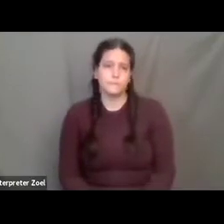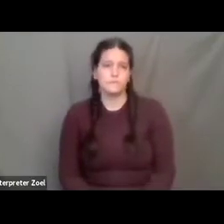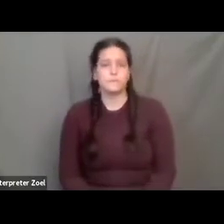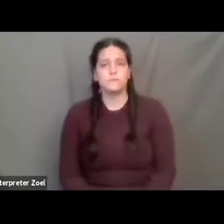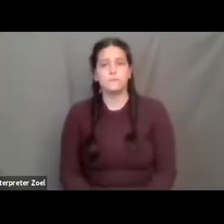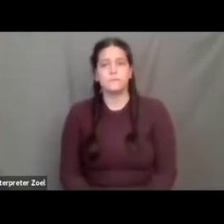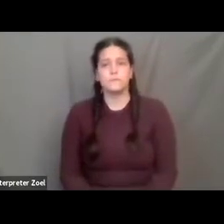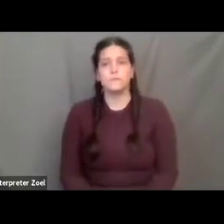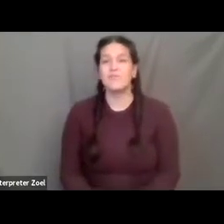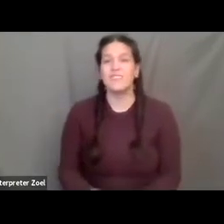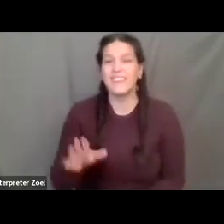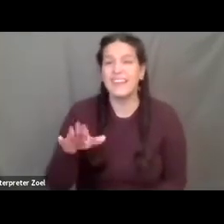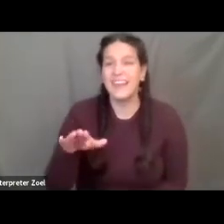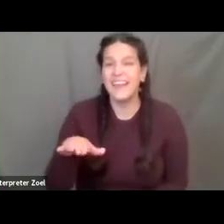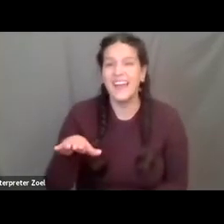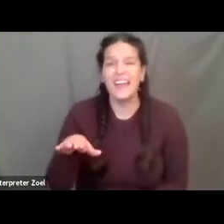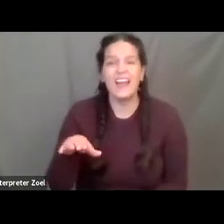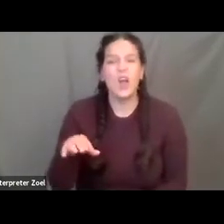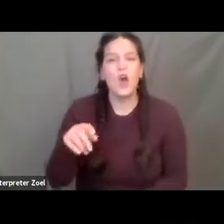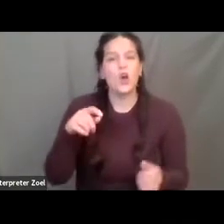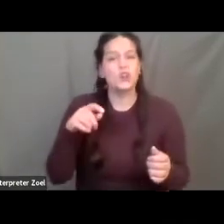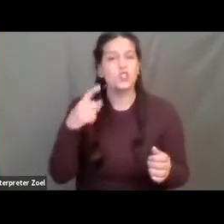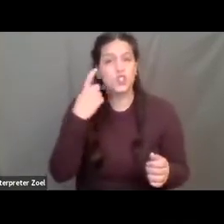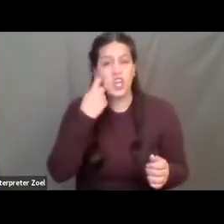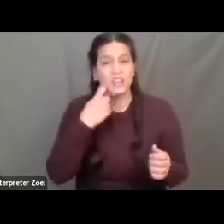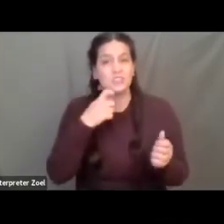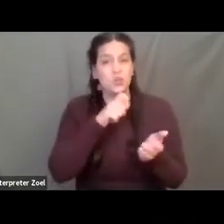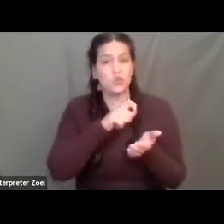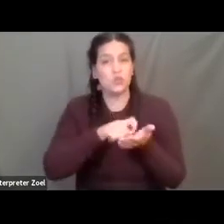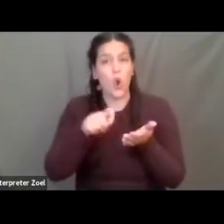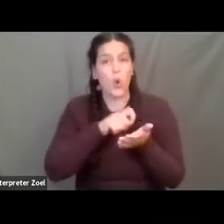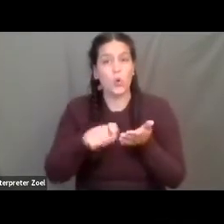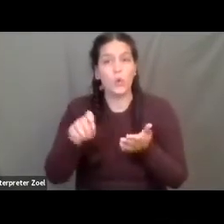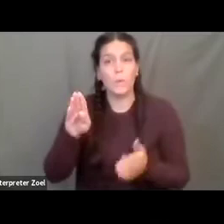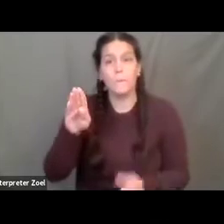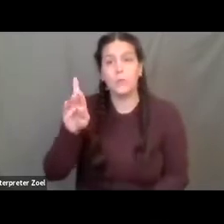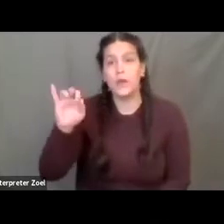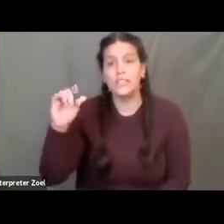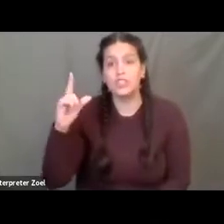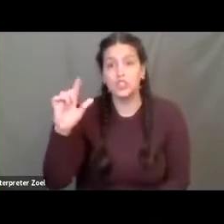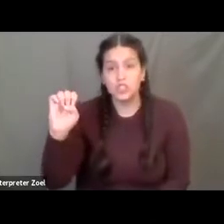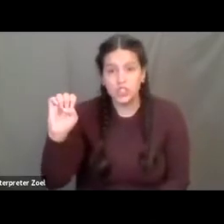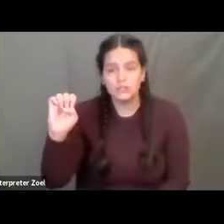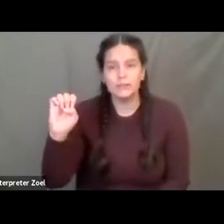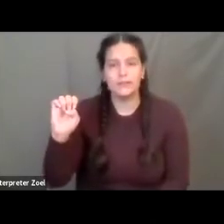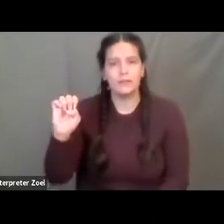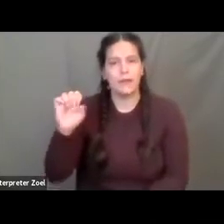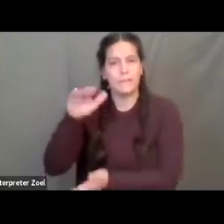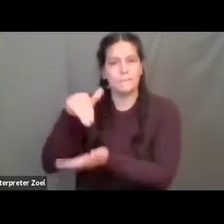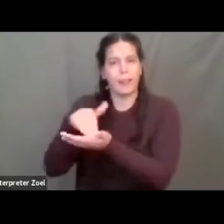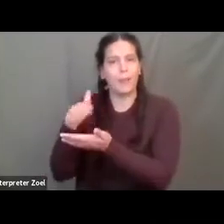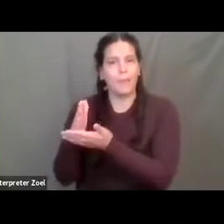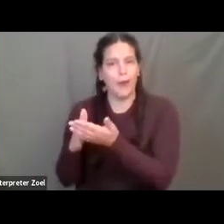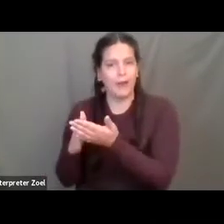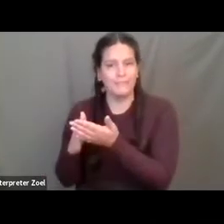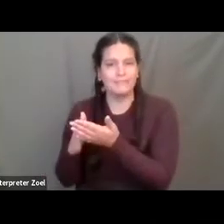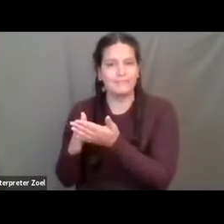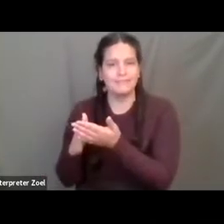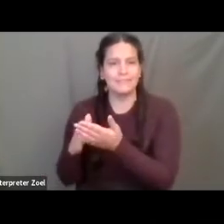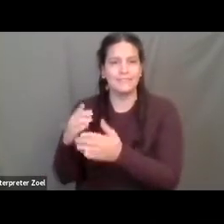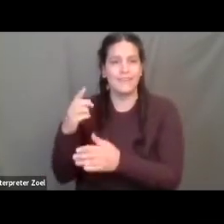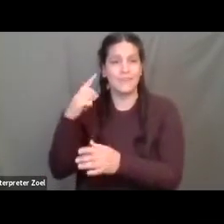And I just wrote a bridge for this a couple days ago. So I sent the interpreters